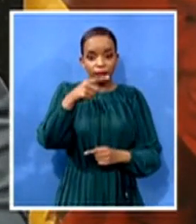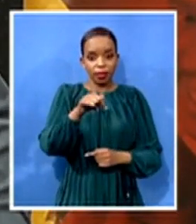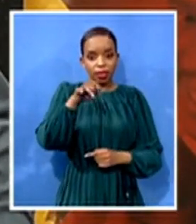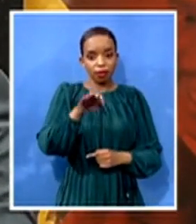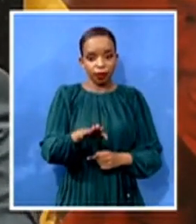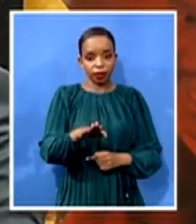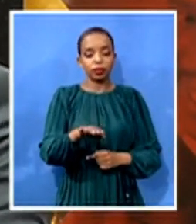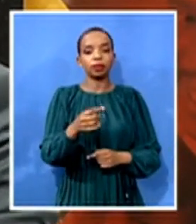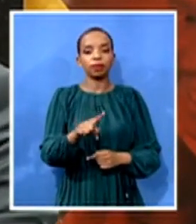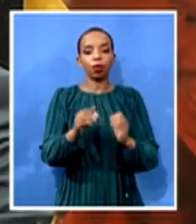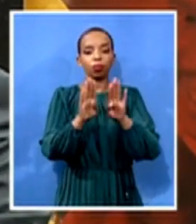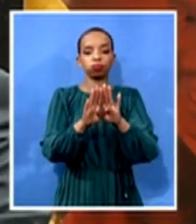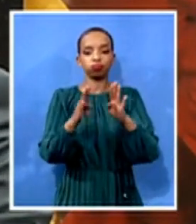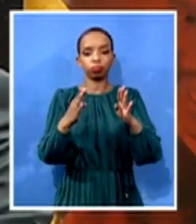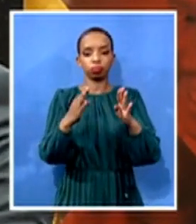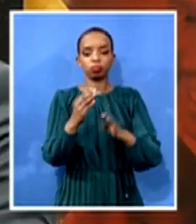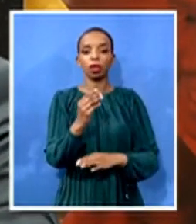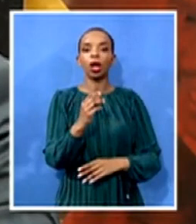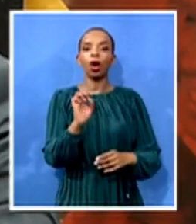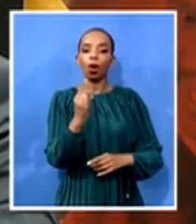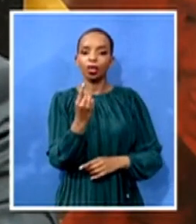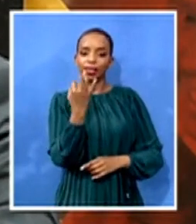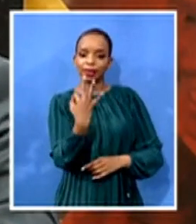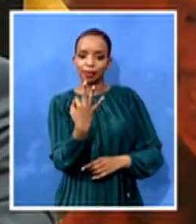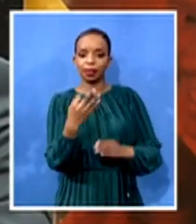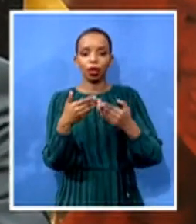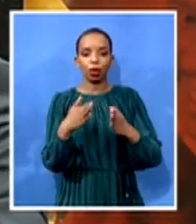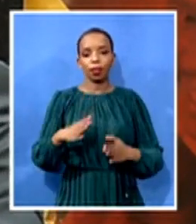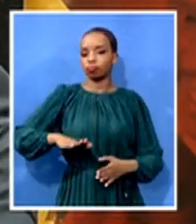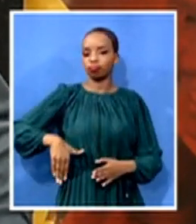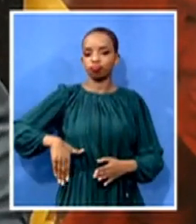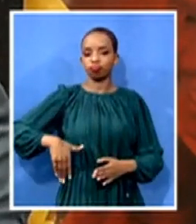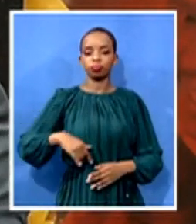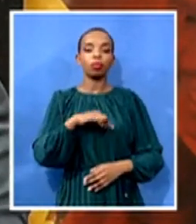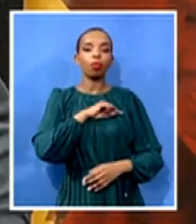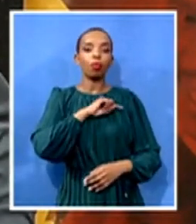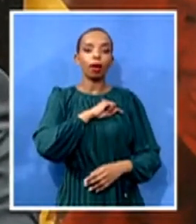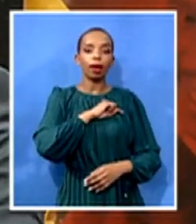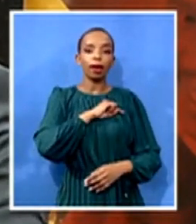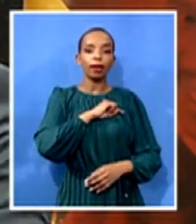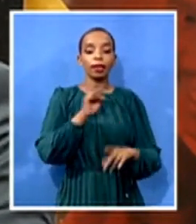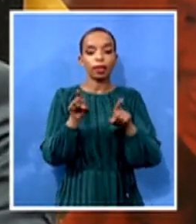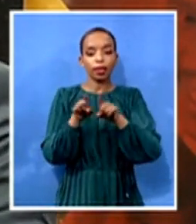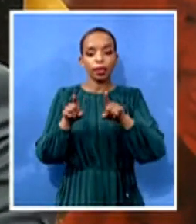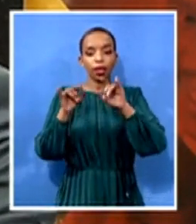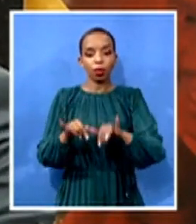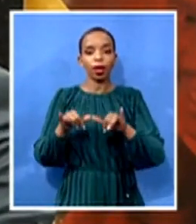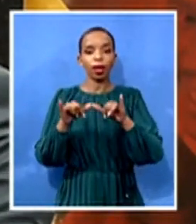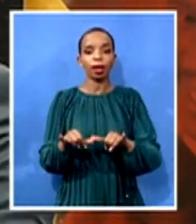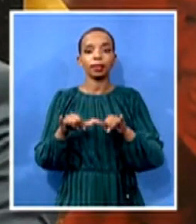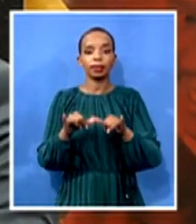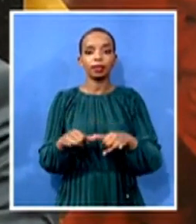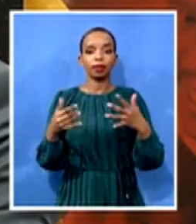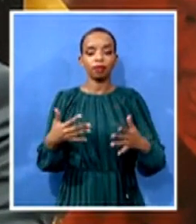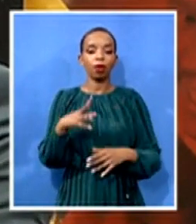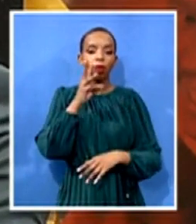3 were not yet opened because they were awaiting delivery of clean water to fill up their recently